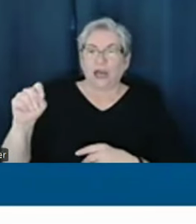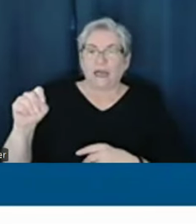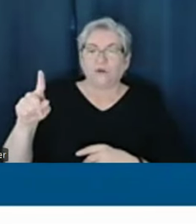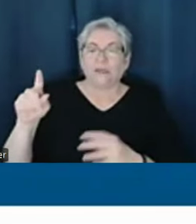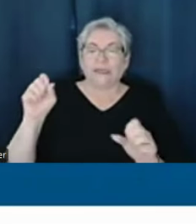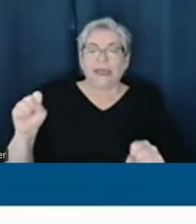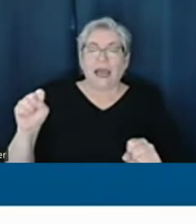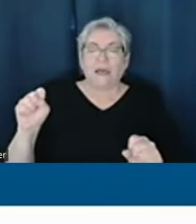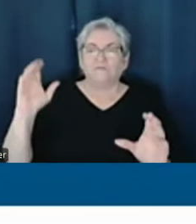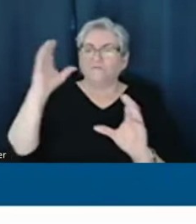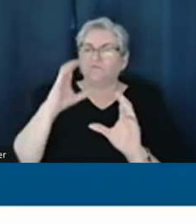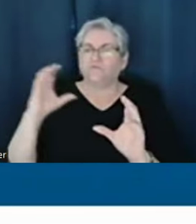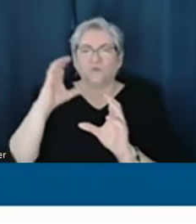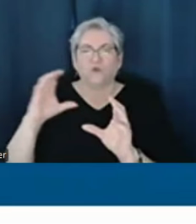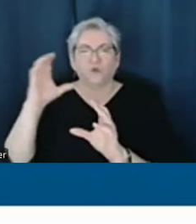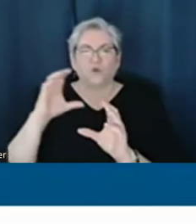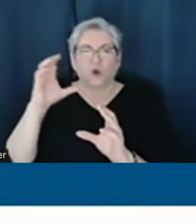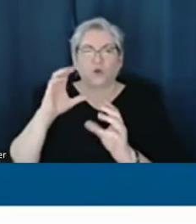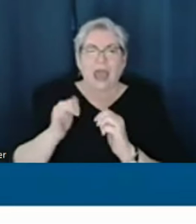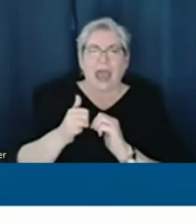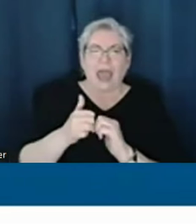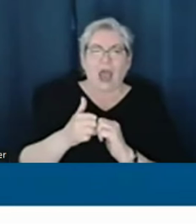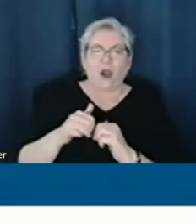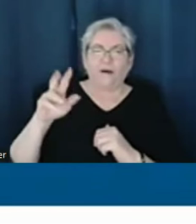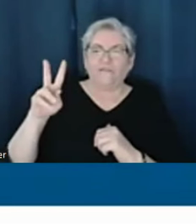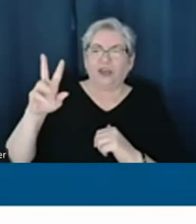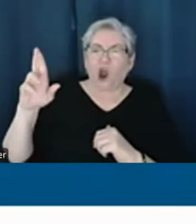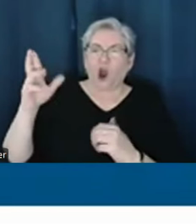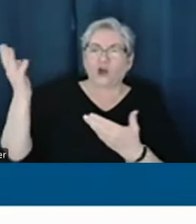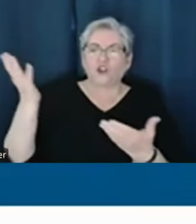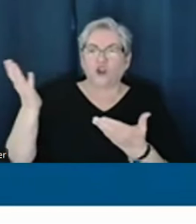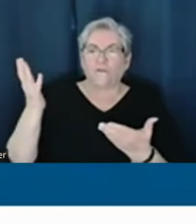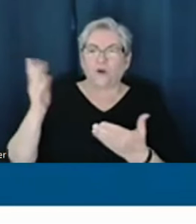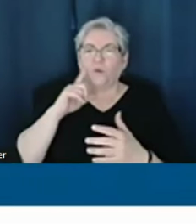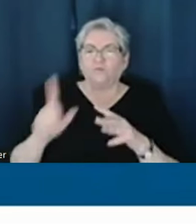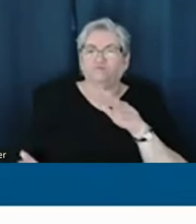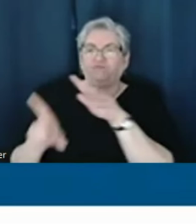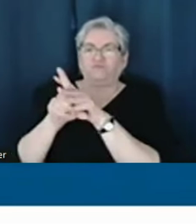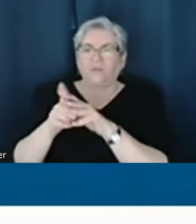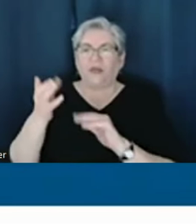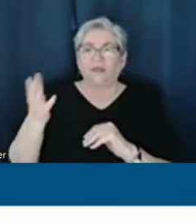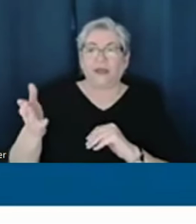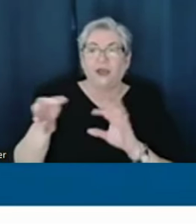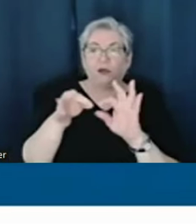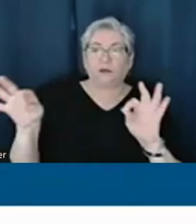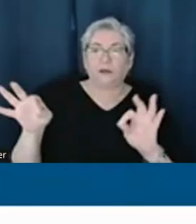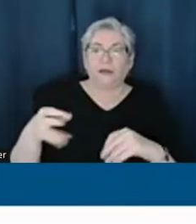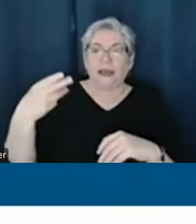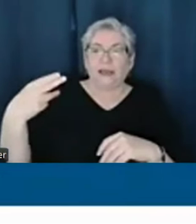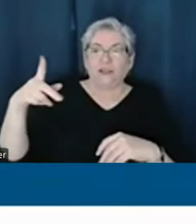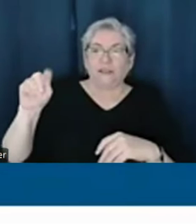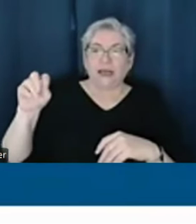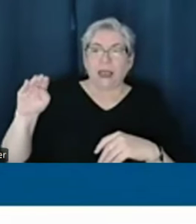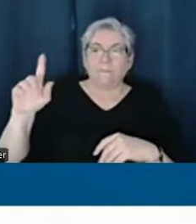search by VR services and it will come up in our search bar. It's an HTML version of everything